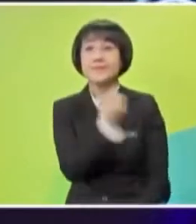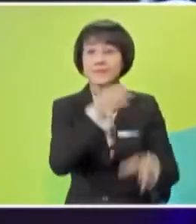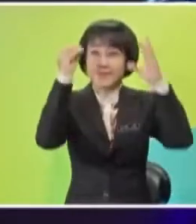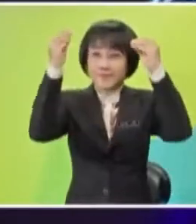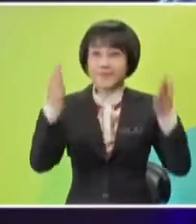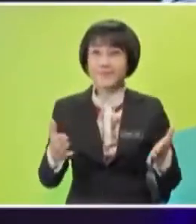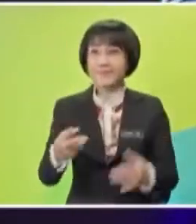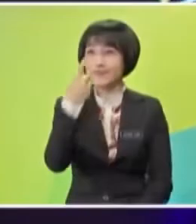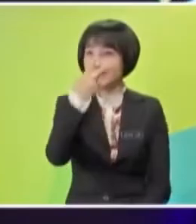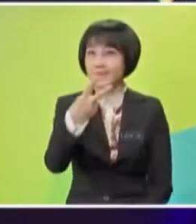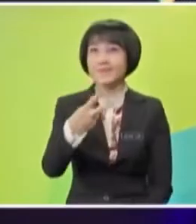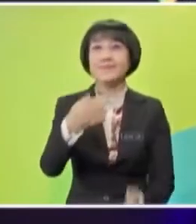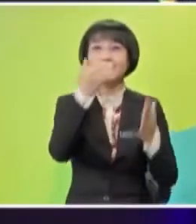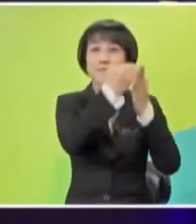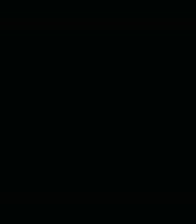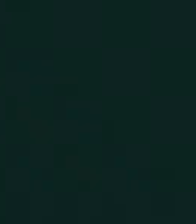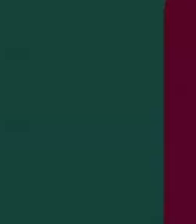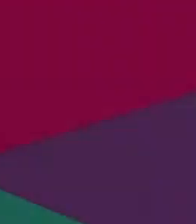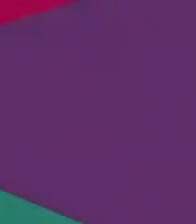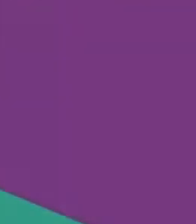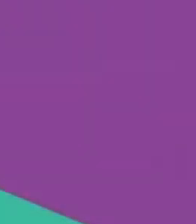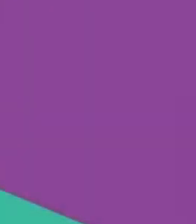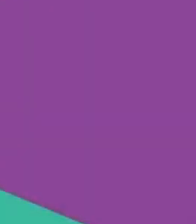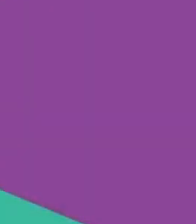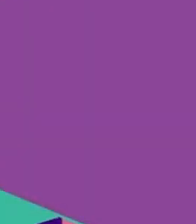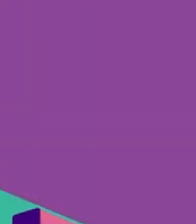Well, let's have a look at his profile.